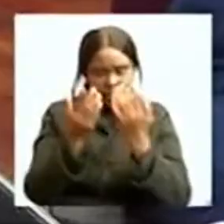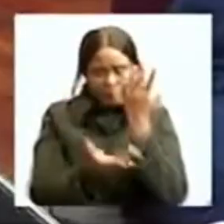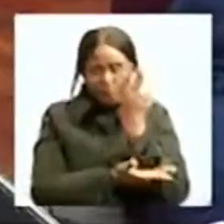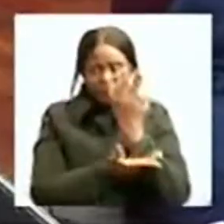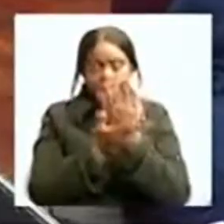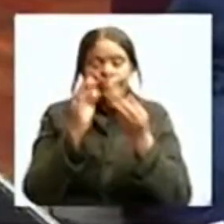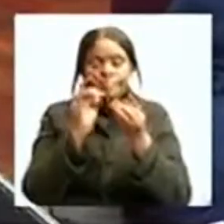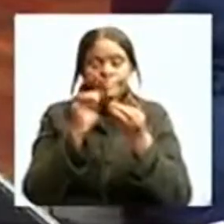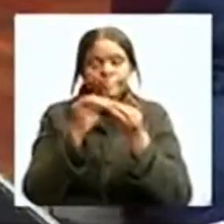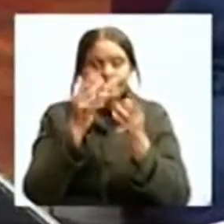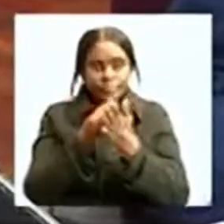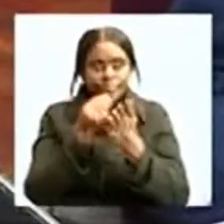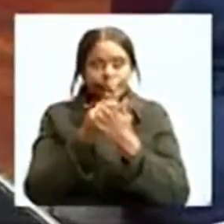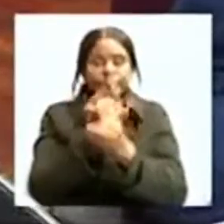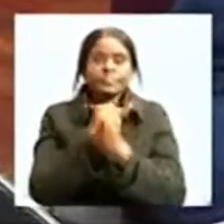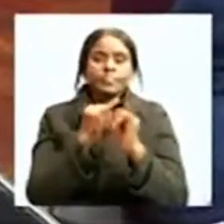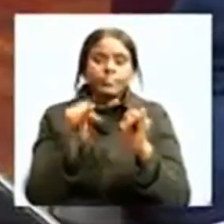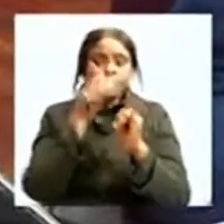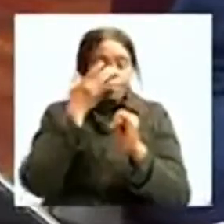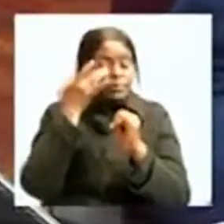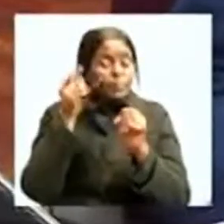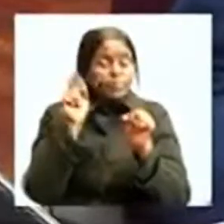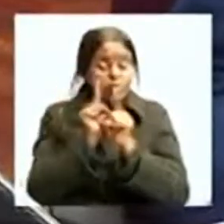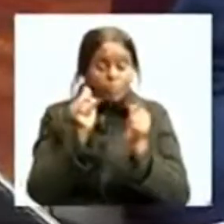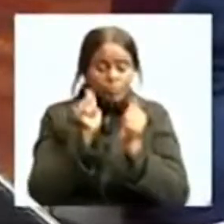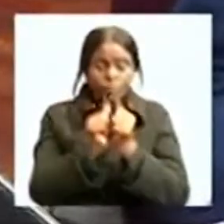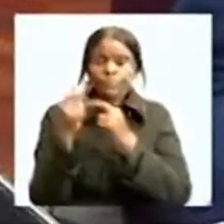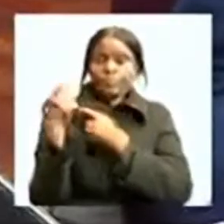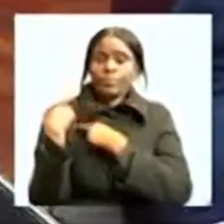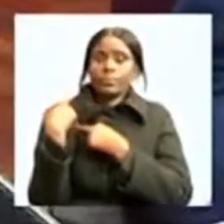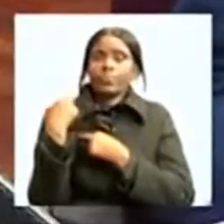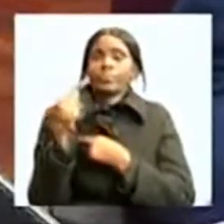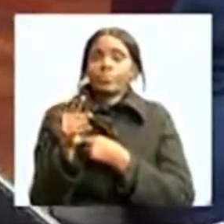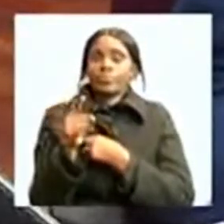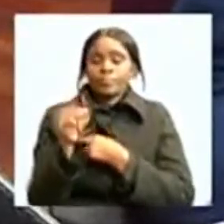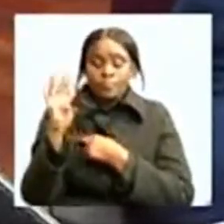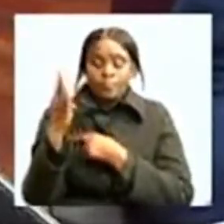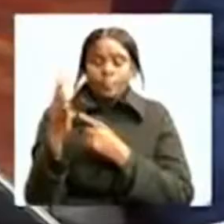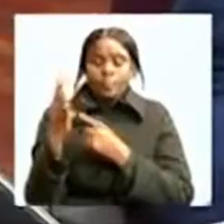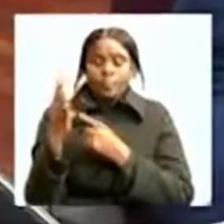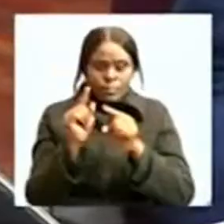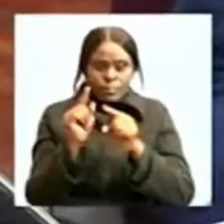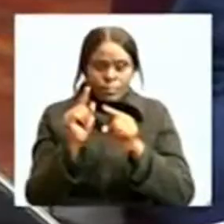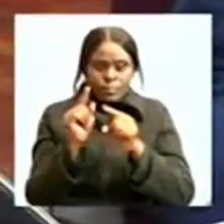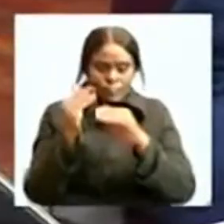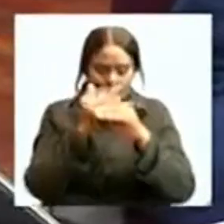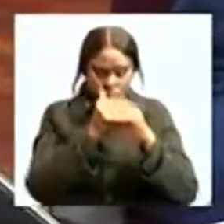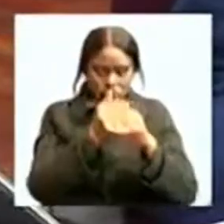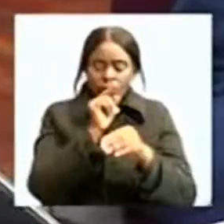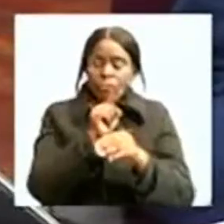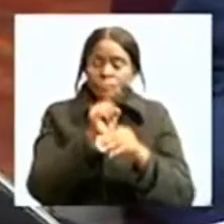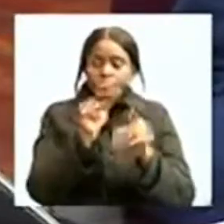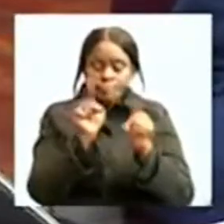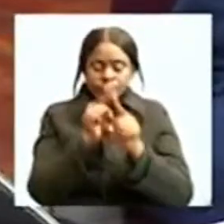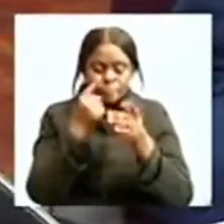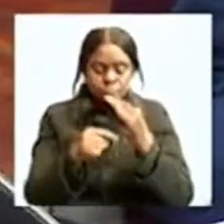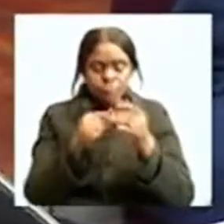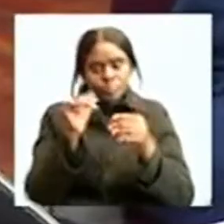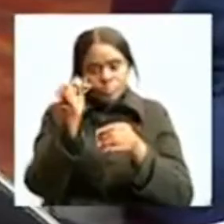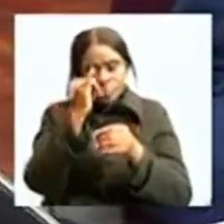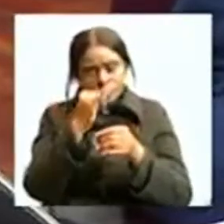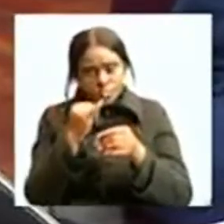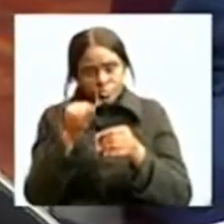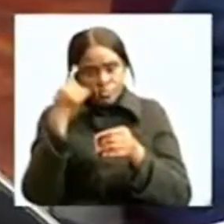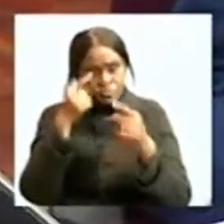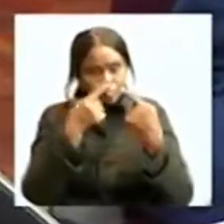improving financial autonomy and responsiveness. 4. The standardization of architectural drawings